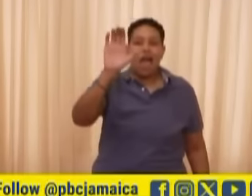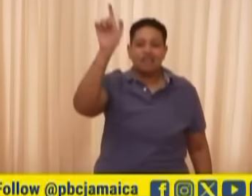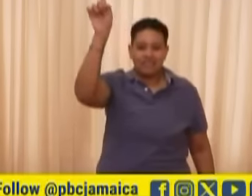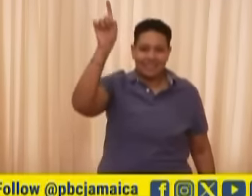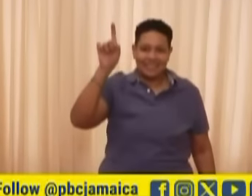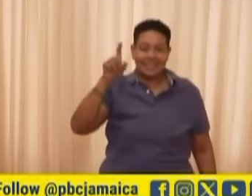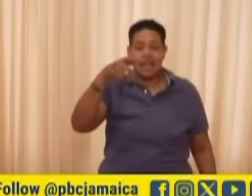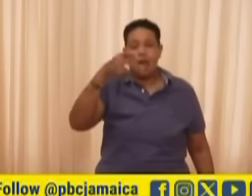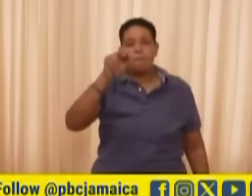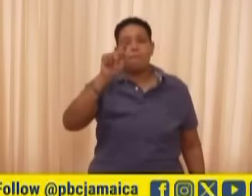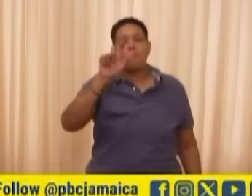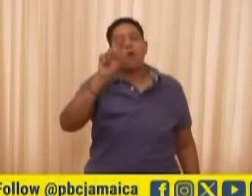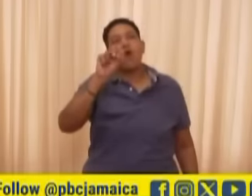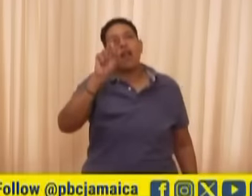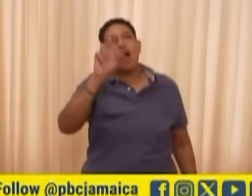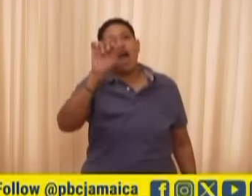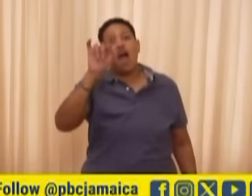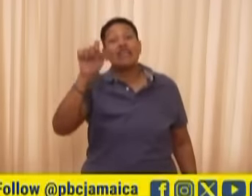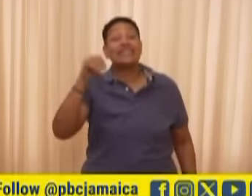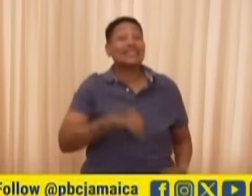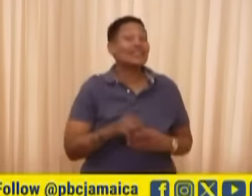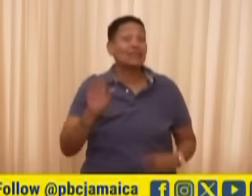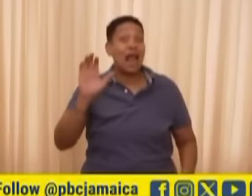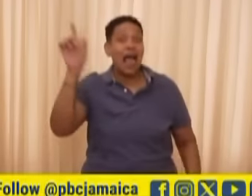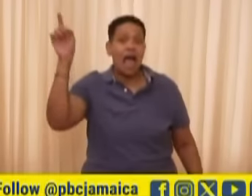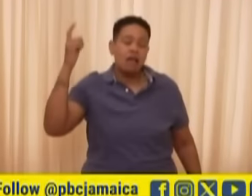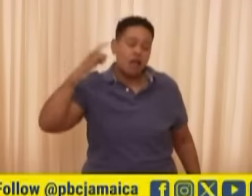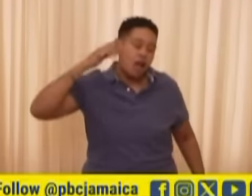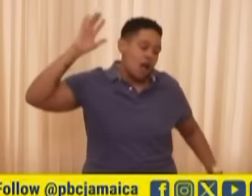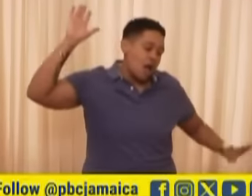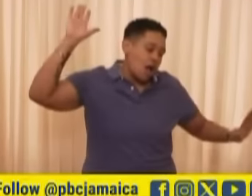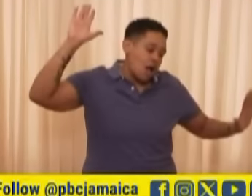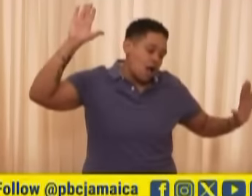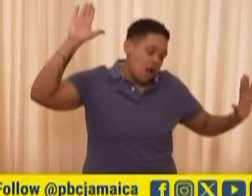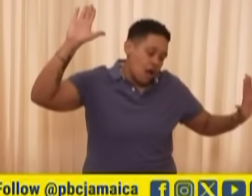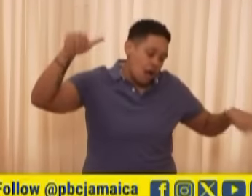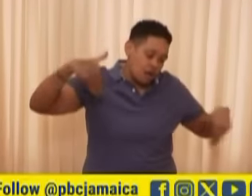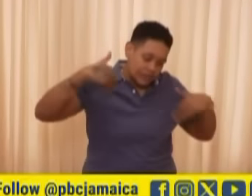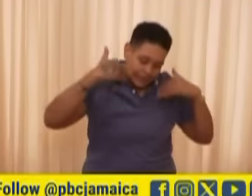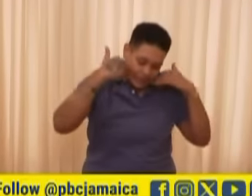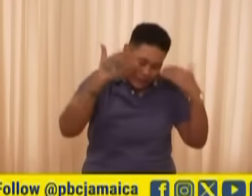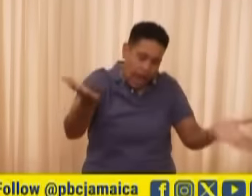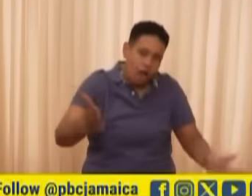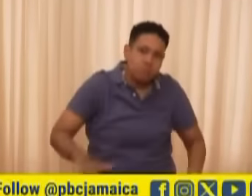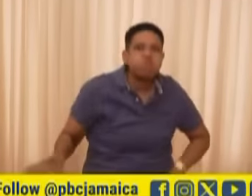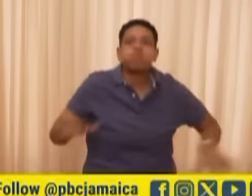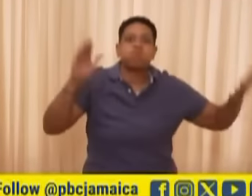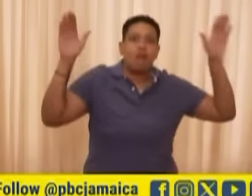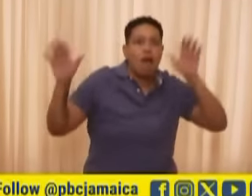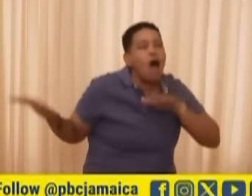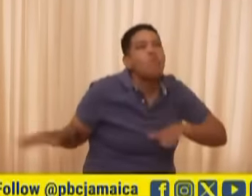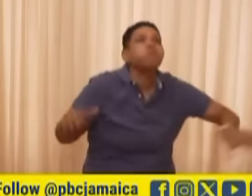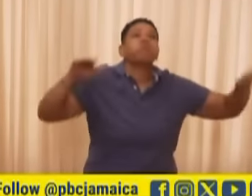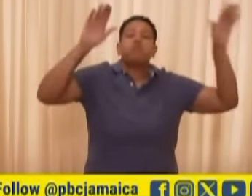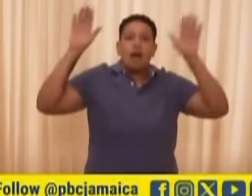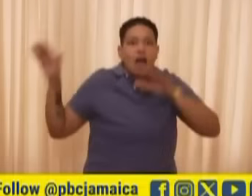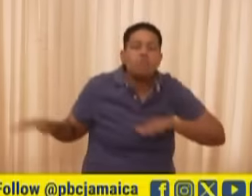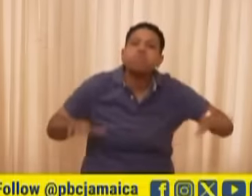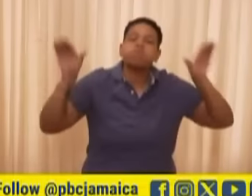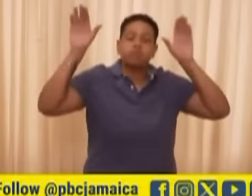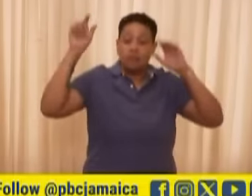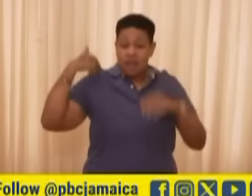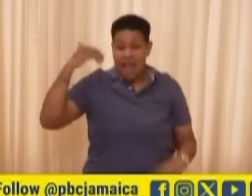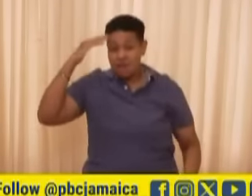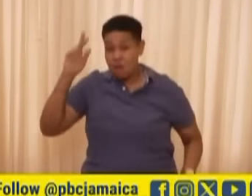Portland Cottage area. Those areas have historically flooded, even in Beryl. I know the residents there